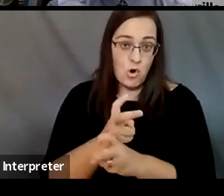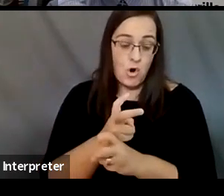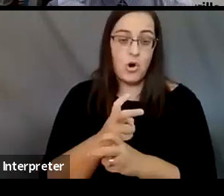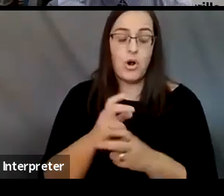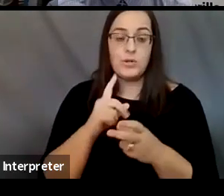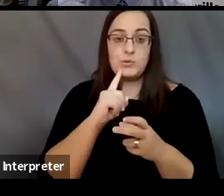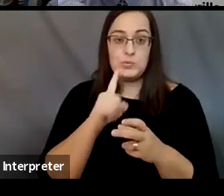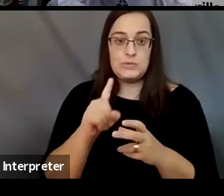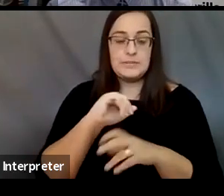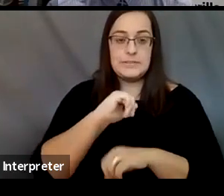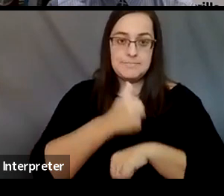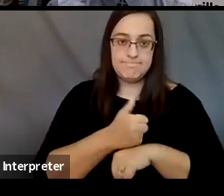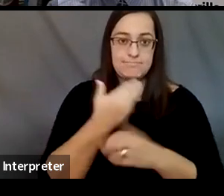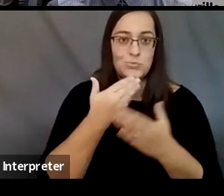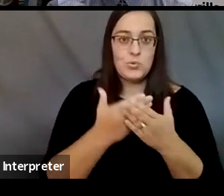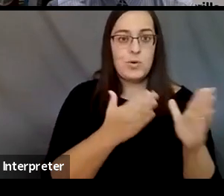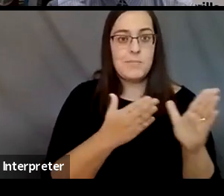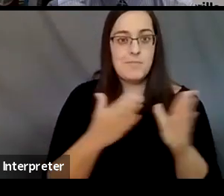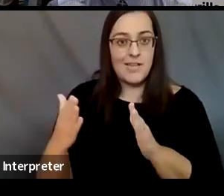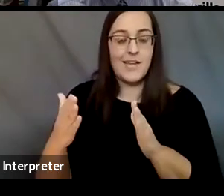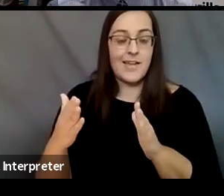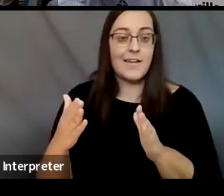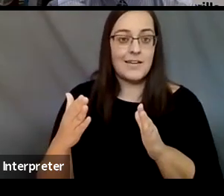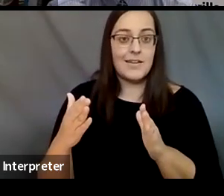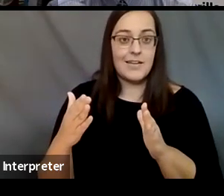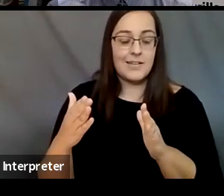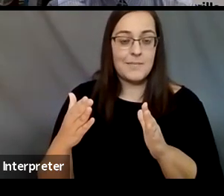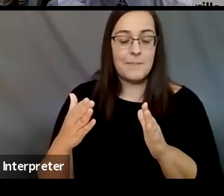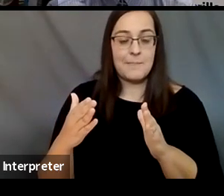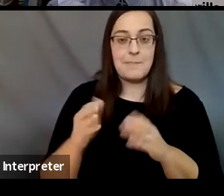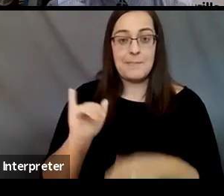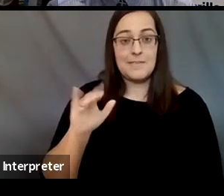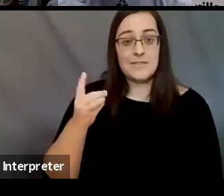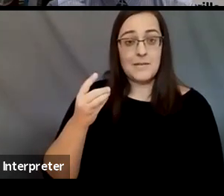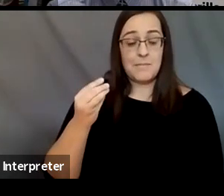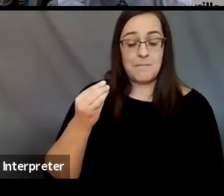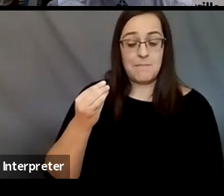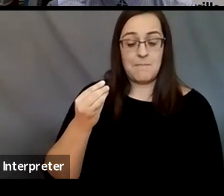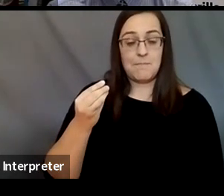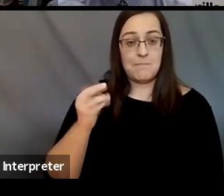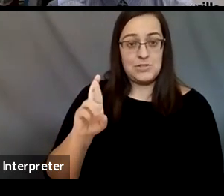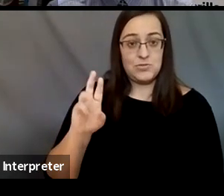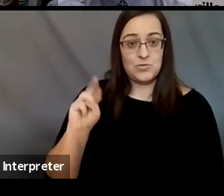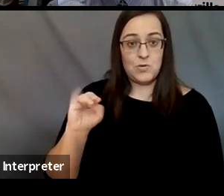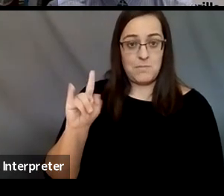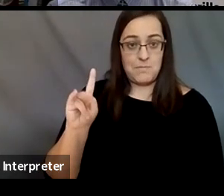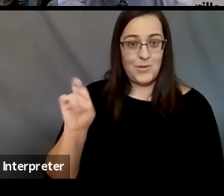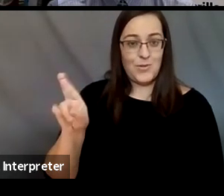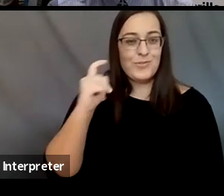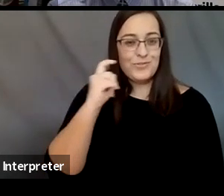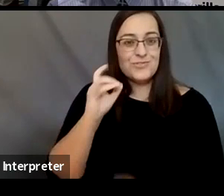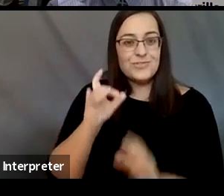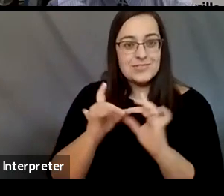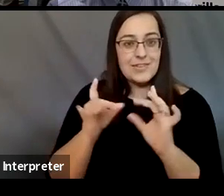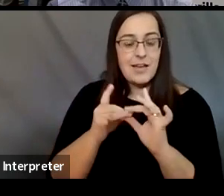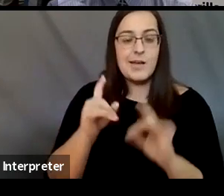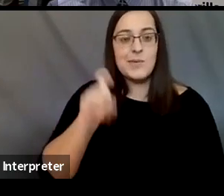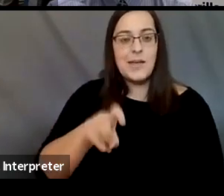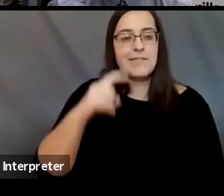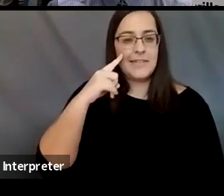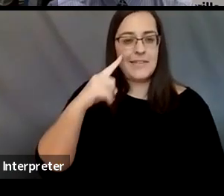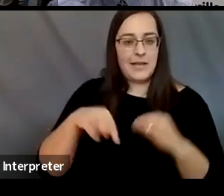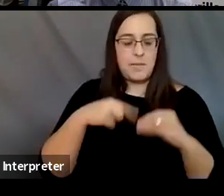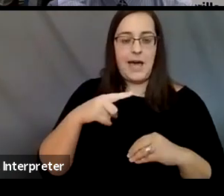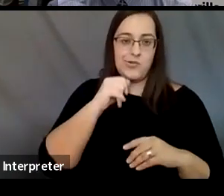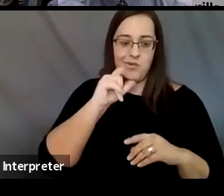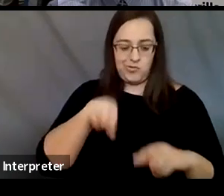good plans. And so we, just like Mr. Miller said, we have to think about each